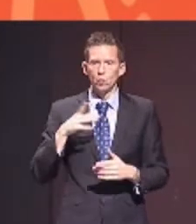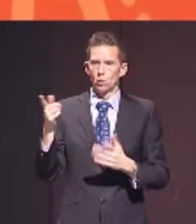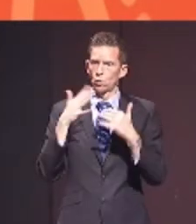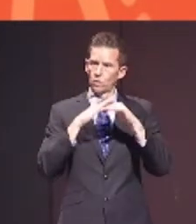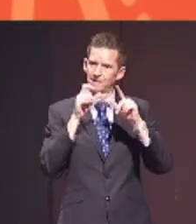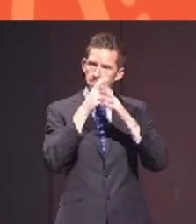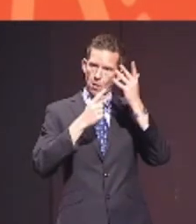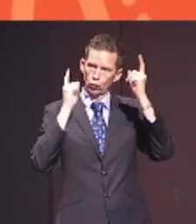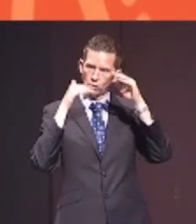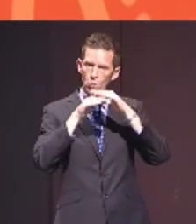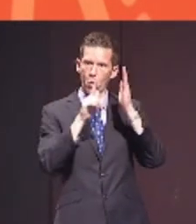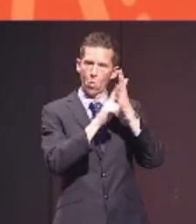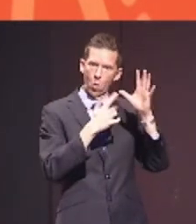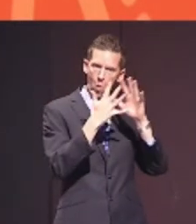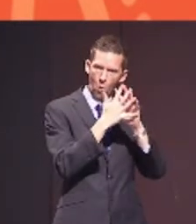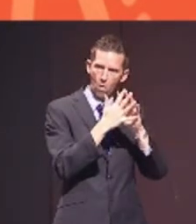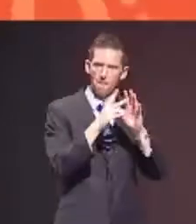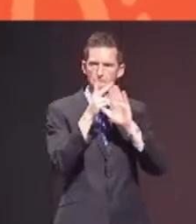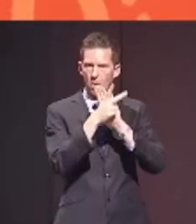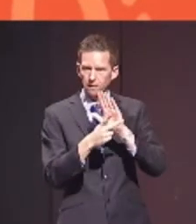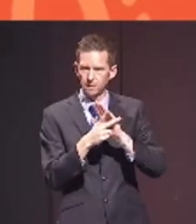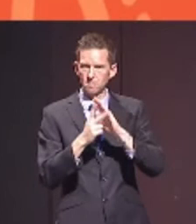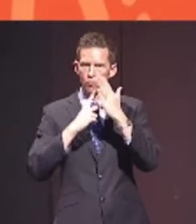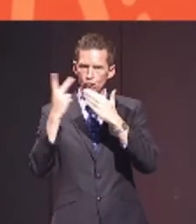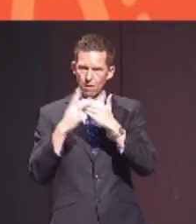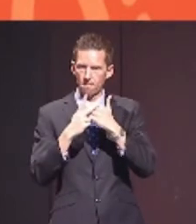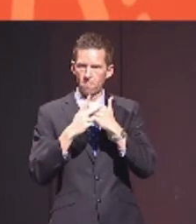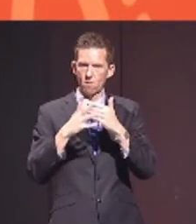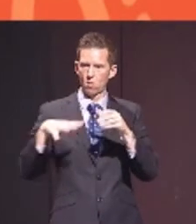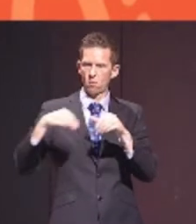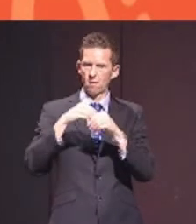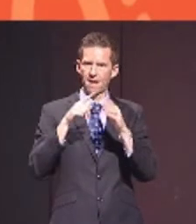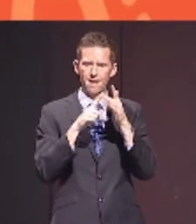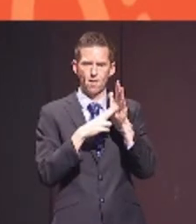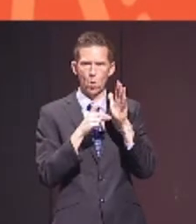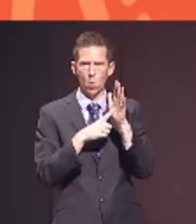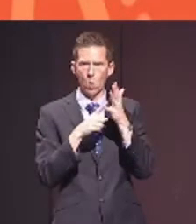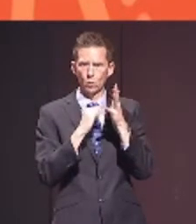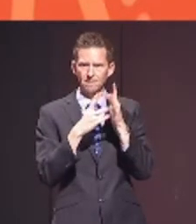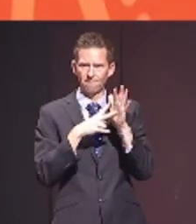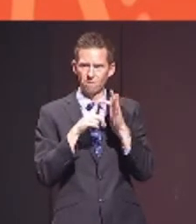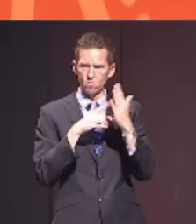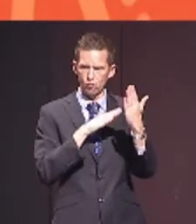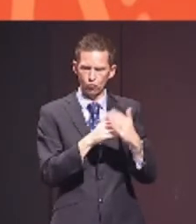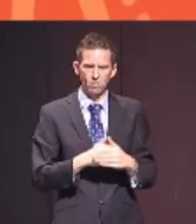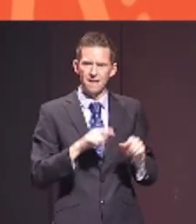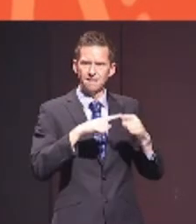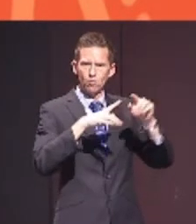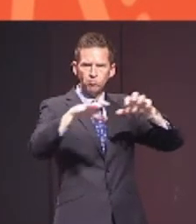into HIV-related laws, policies, and programs using inclusive approaches, multi-sectoral approaches.